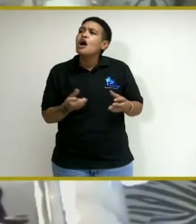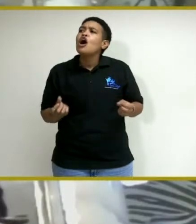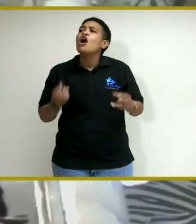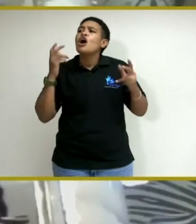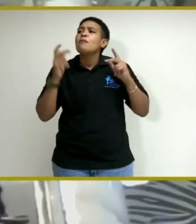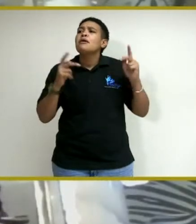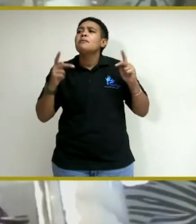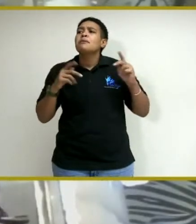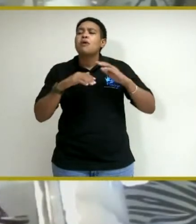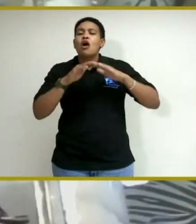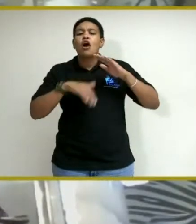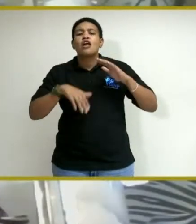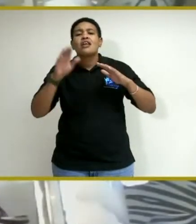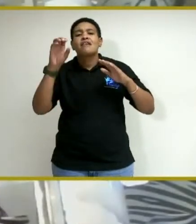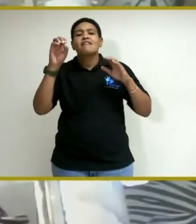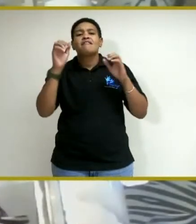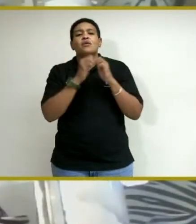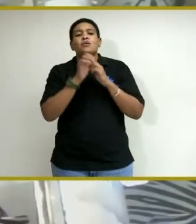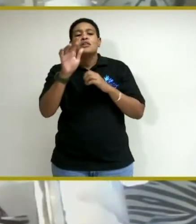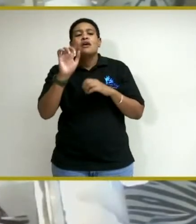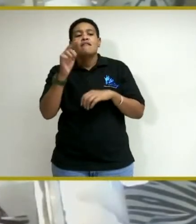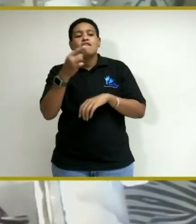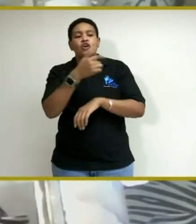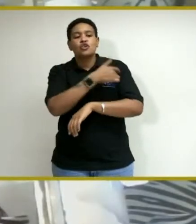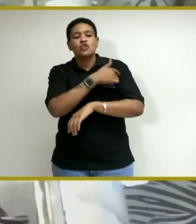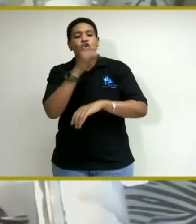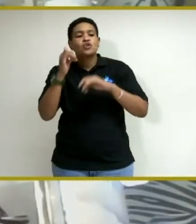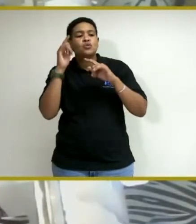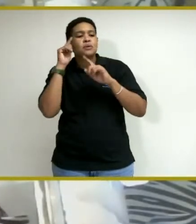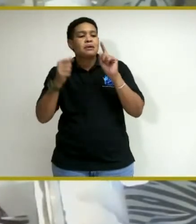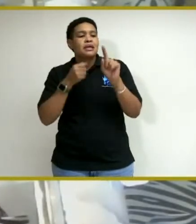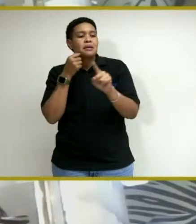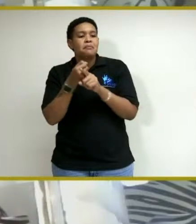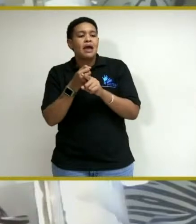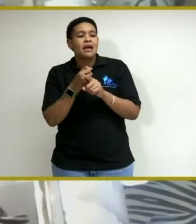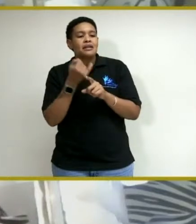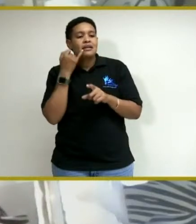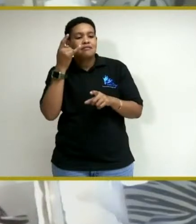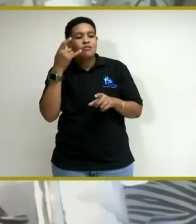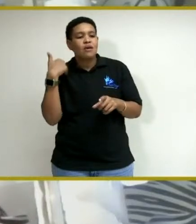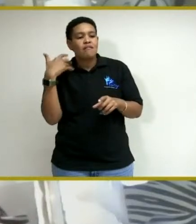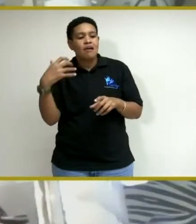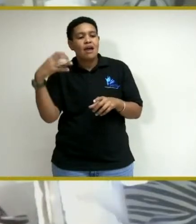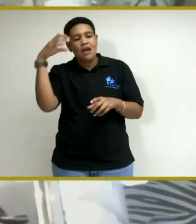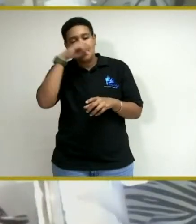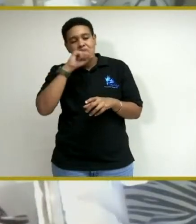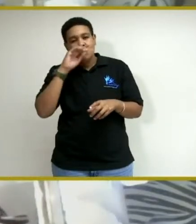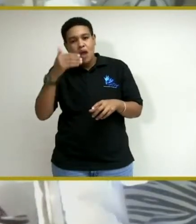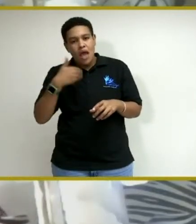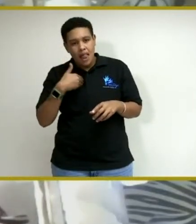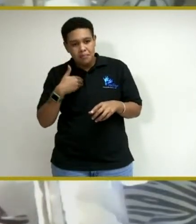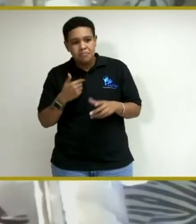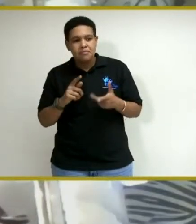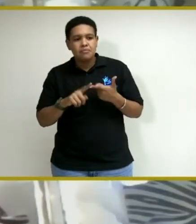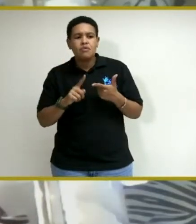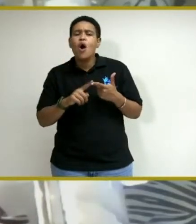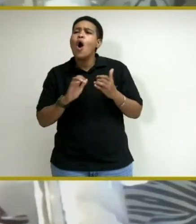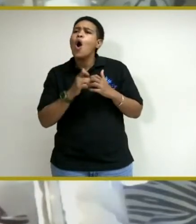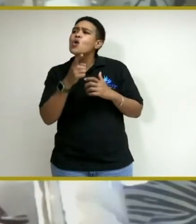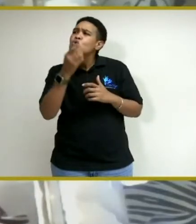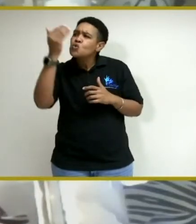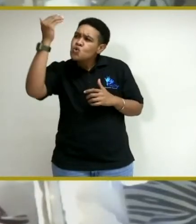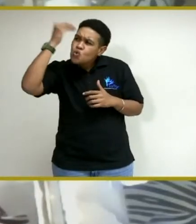their first dose will be affected, you believe? If you have an estimate, it would help. How do you